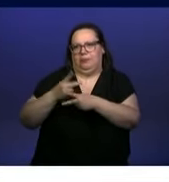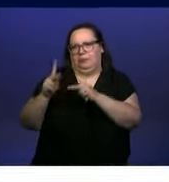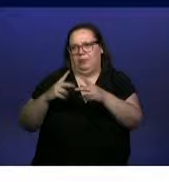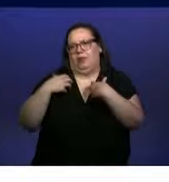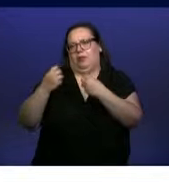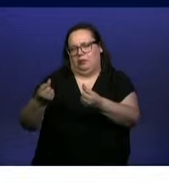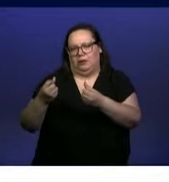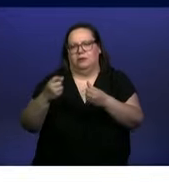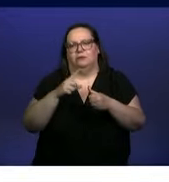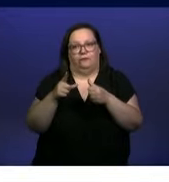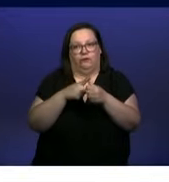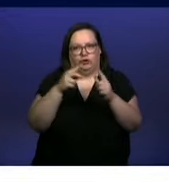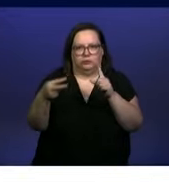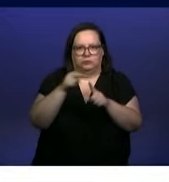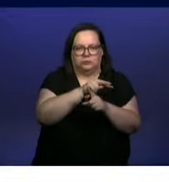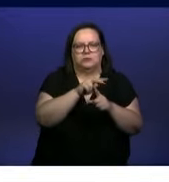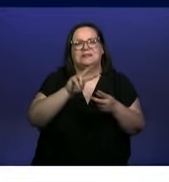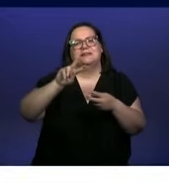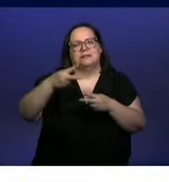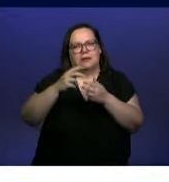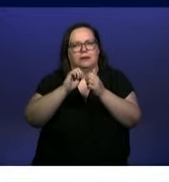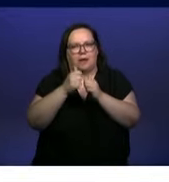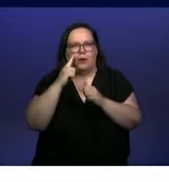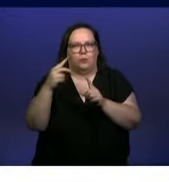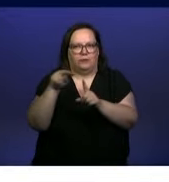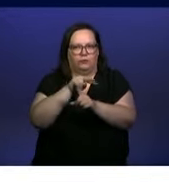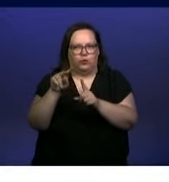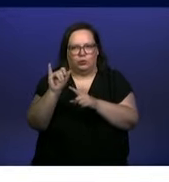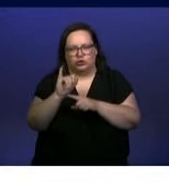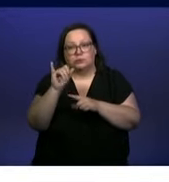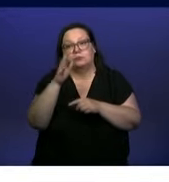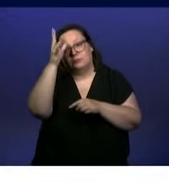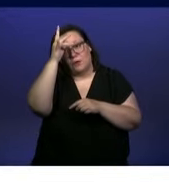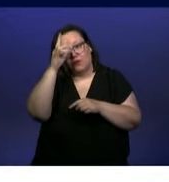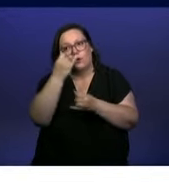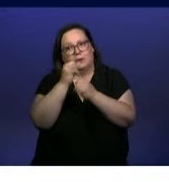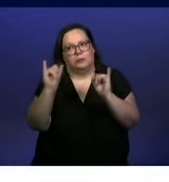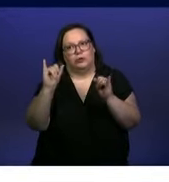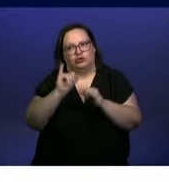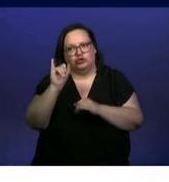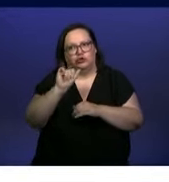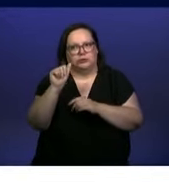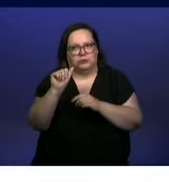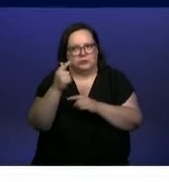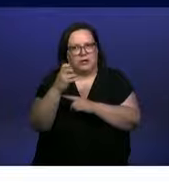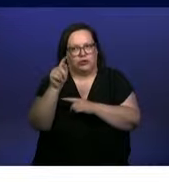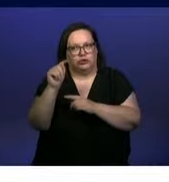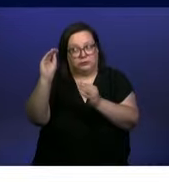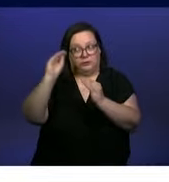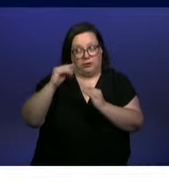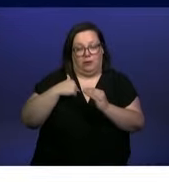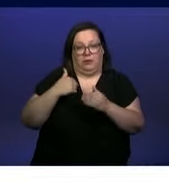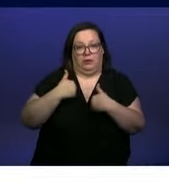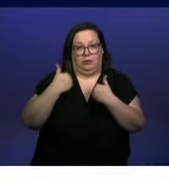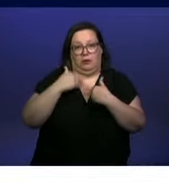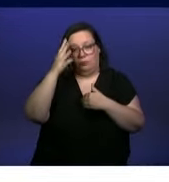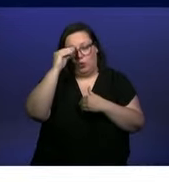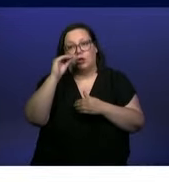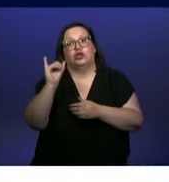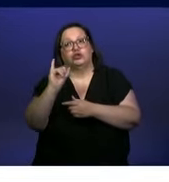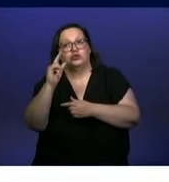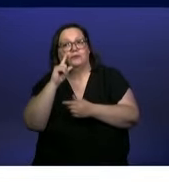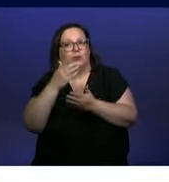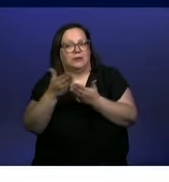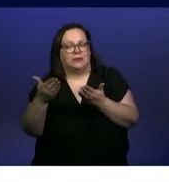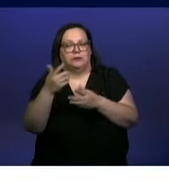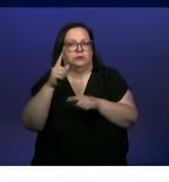insurance. My father was an independent insurance agent, and he taught me when I was a very young boy, insurance is for the things you can't afford to pay